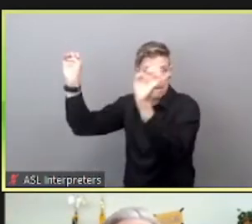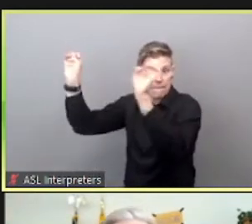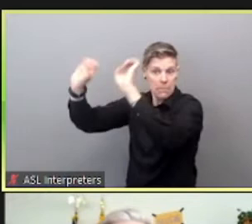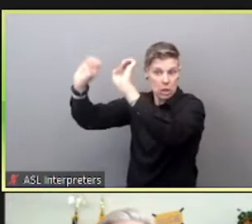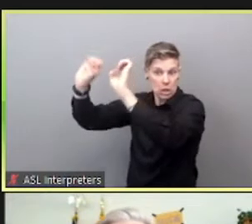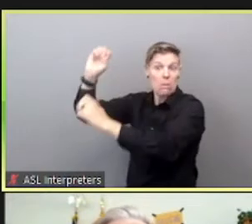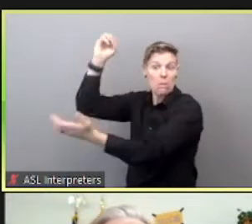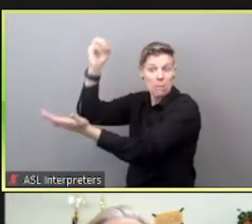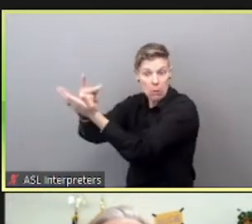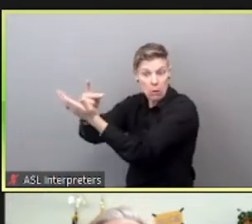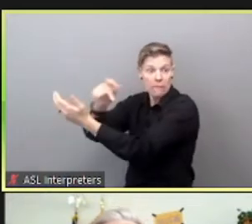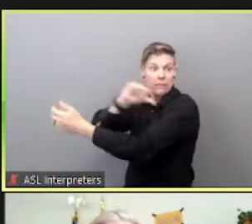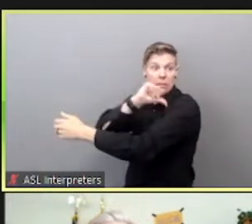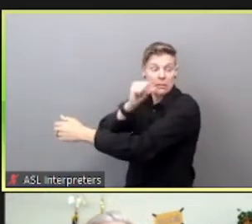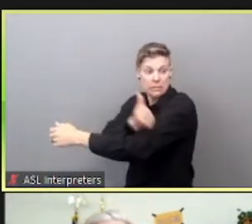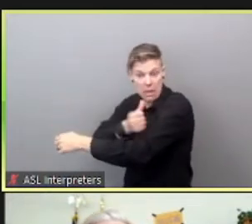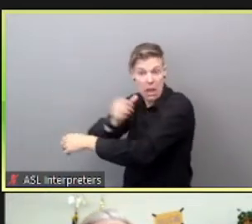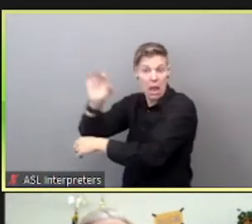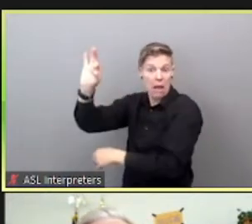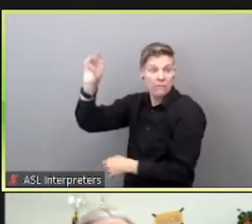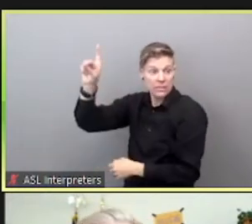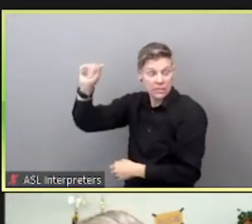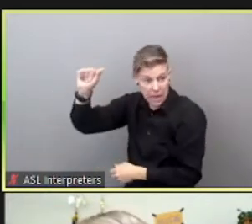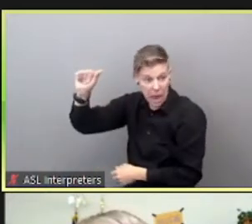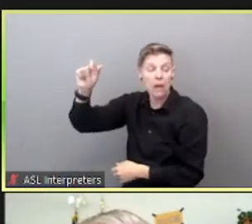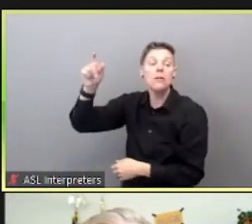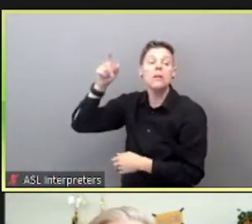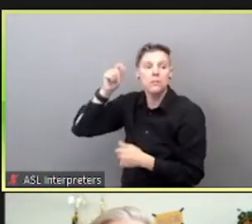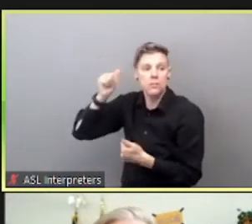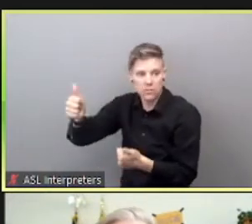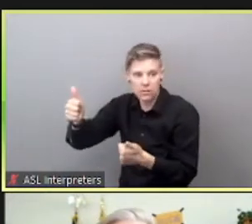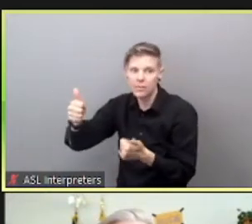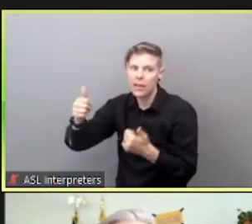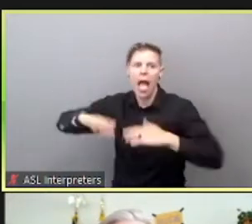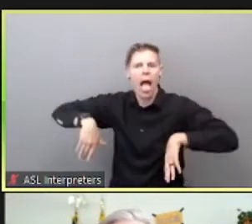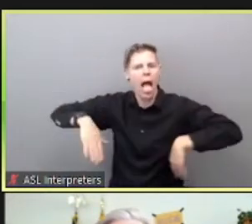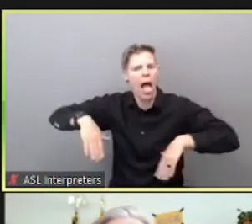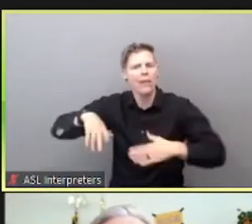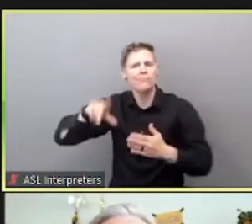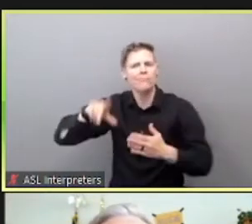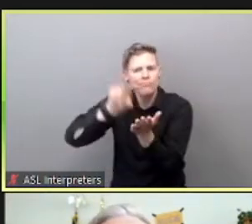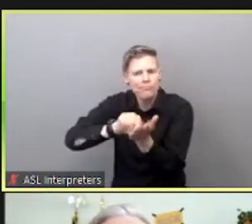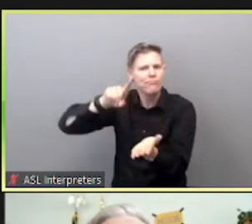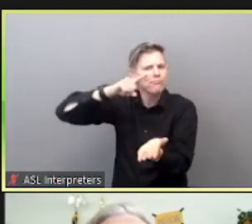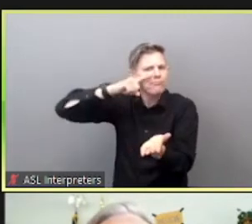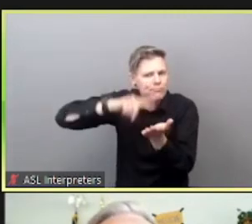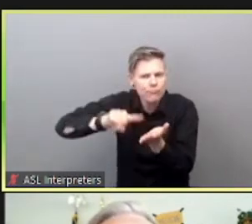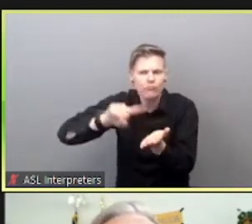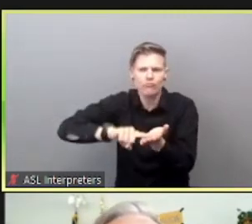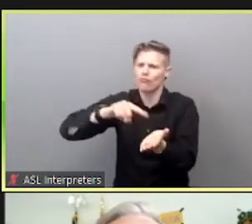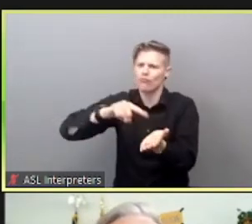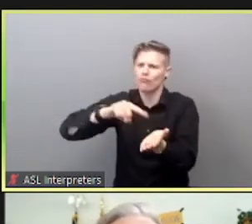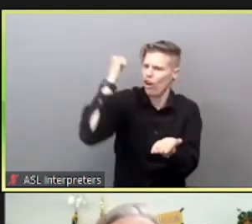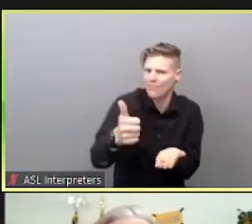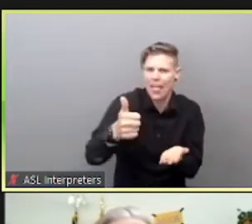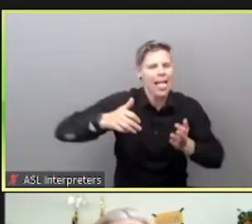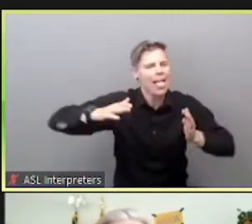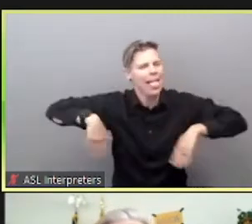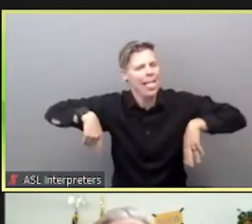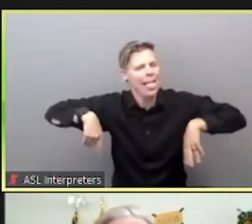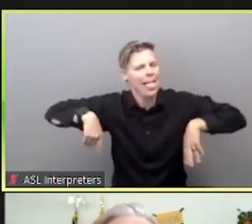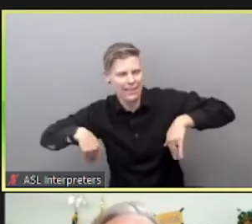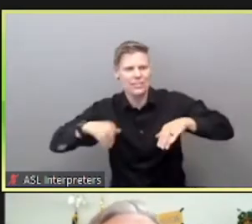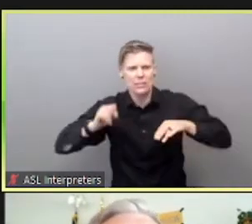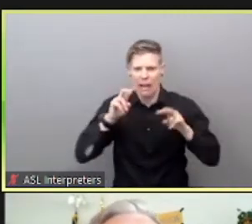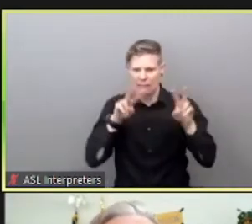data. Unfortunately, sometimes we have to manage what's new and different in COVID treatments or vaccines by